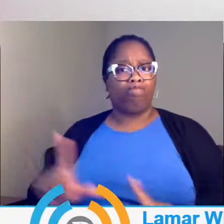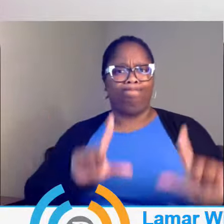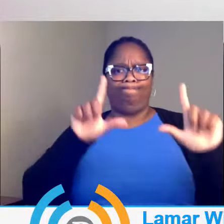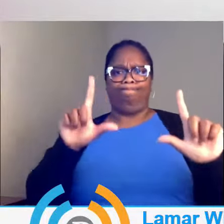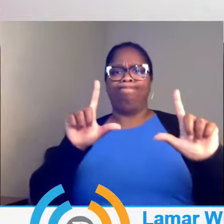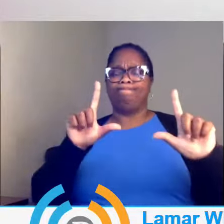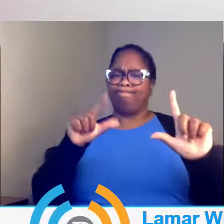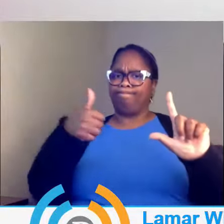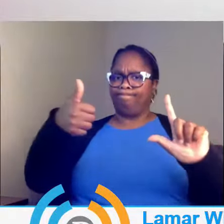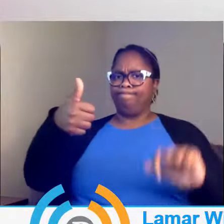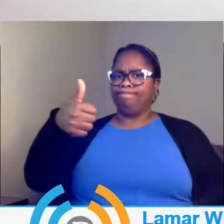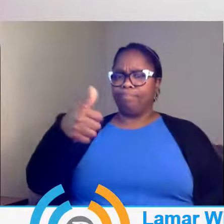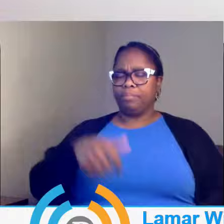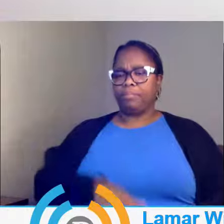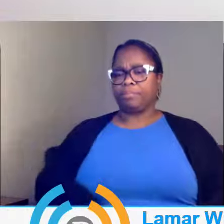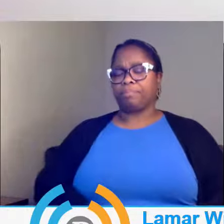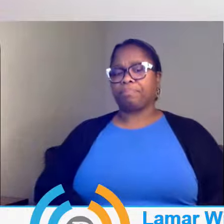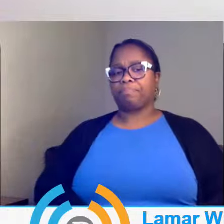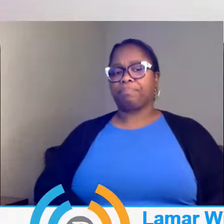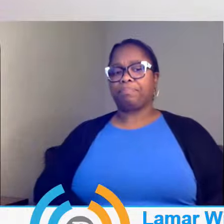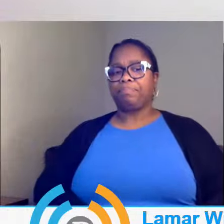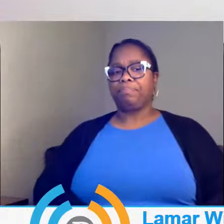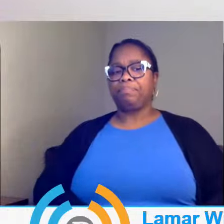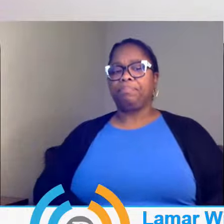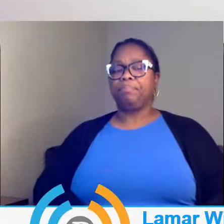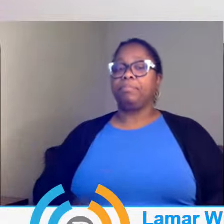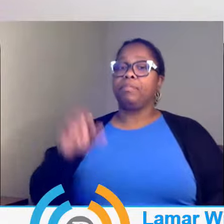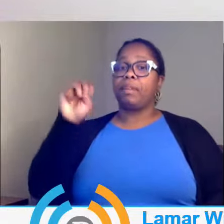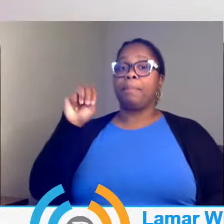when when the media tries to conflate,